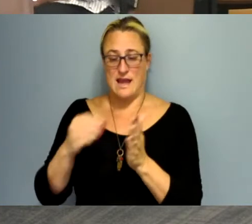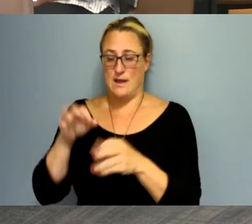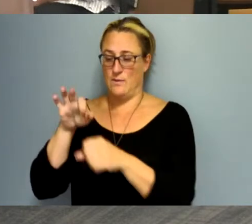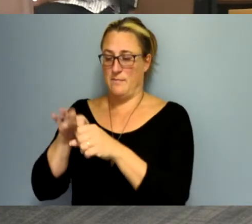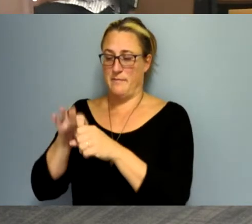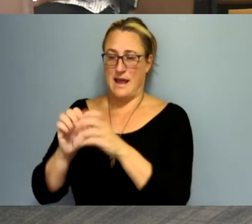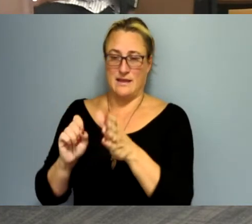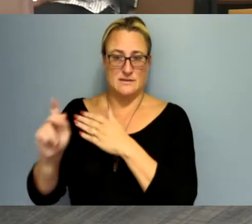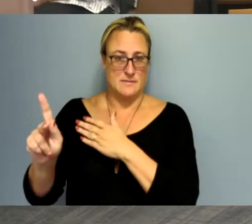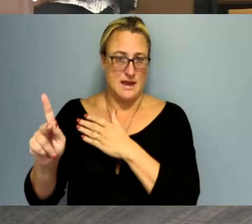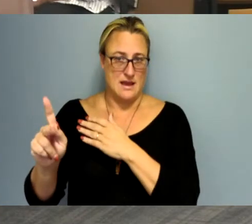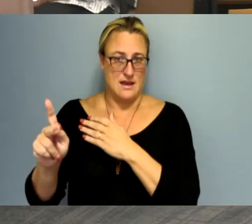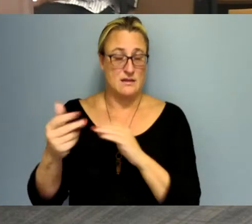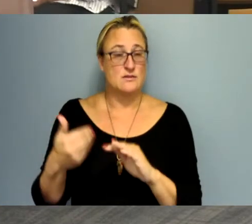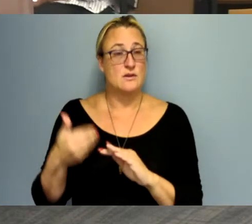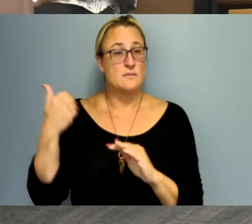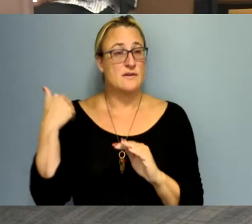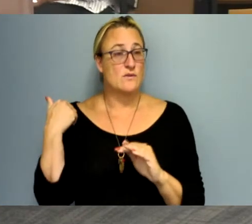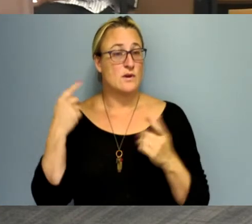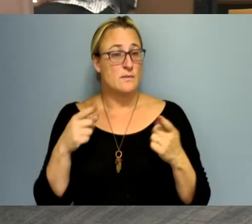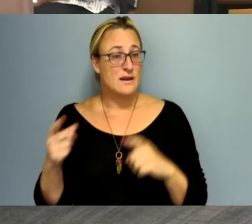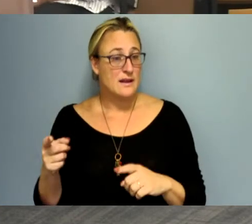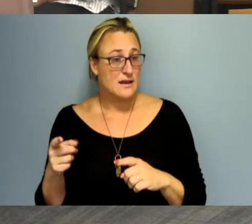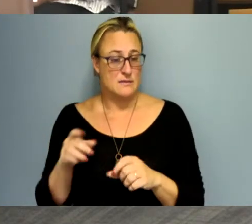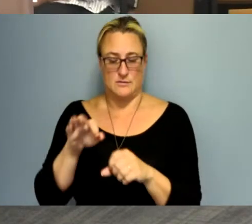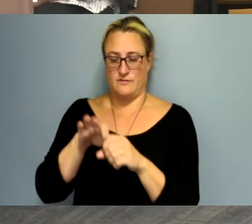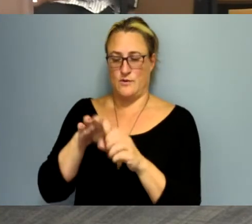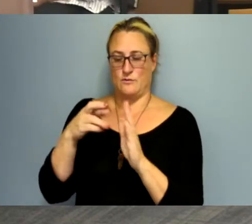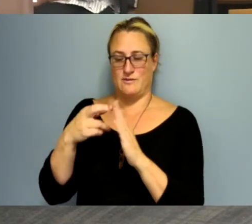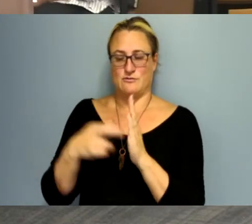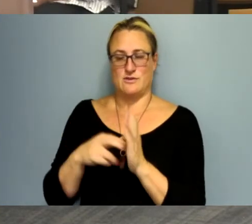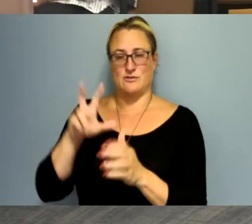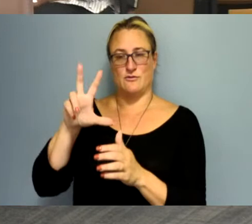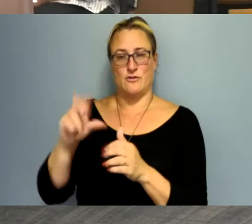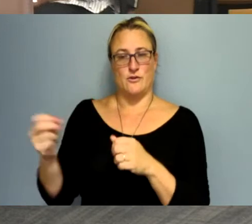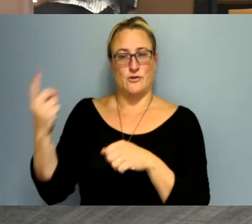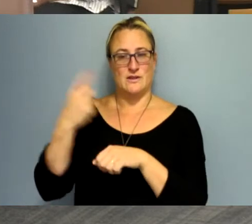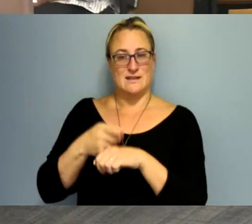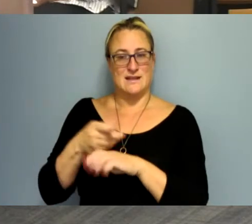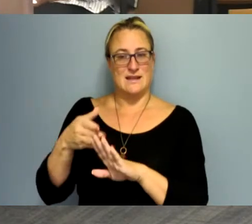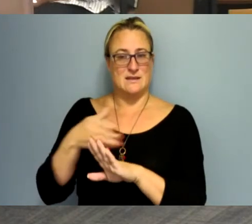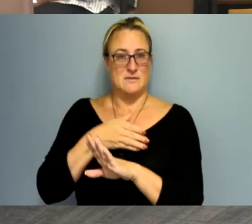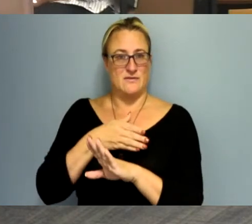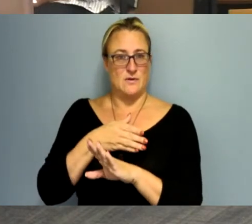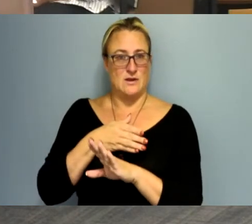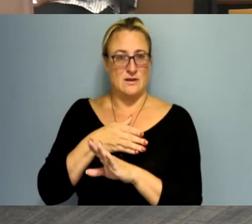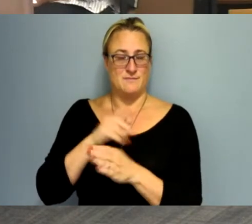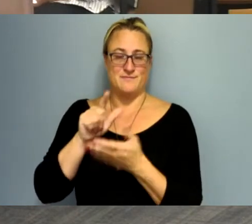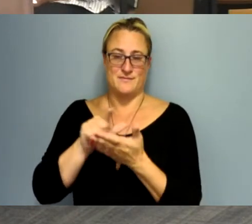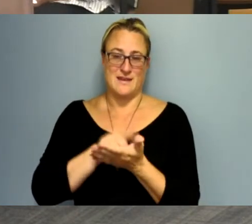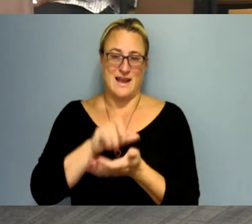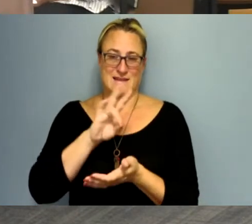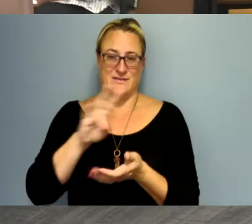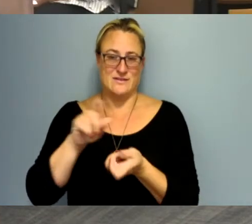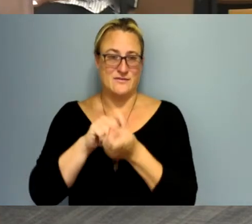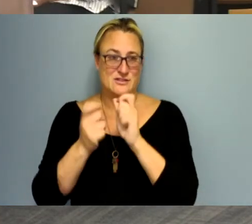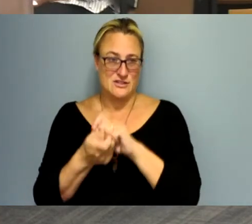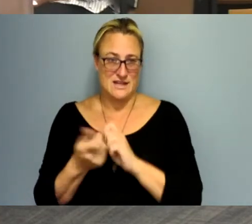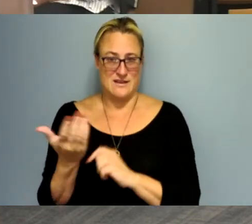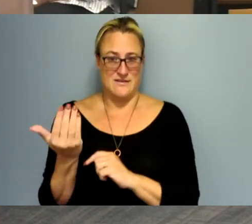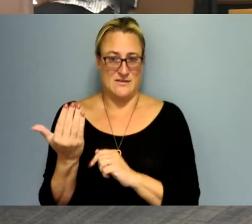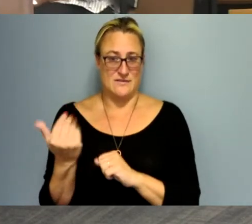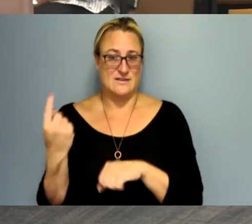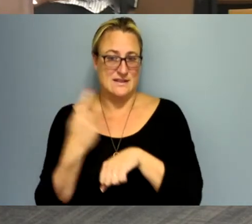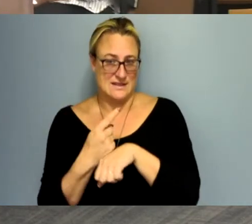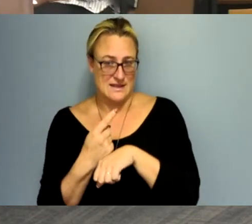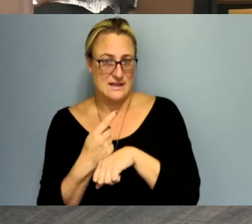So previously, voter registration was 30 days prior to an election. Act 77 changed it to 15 days.